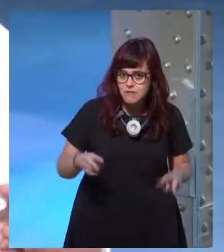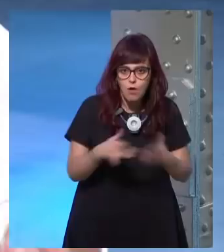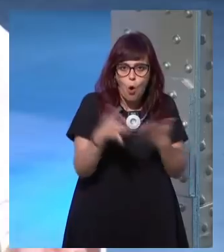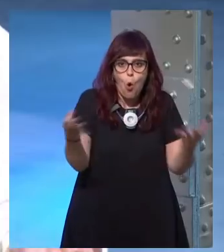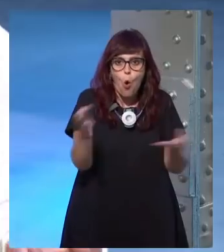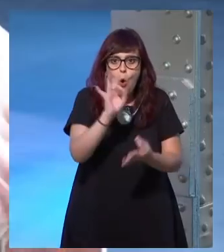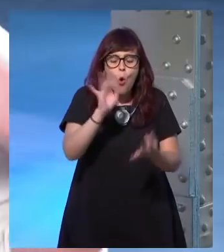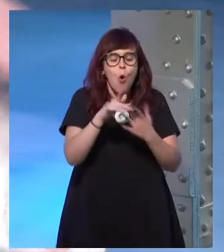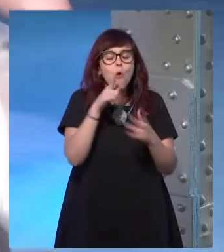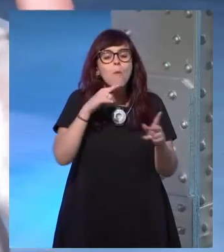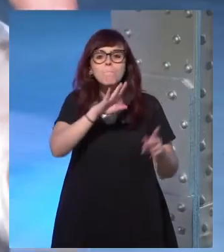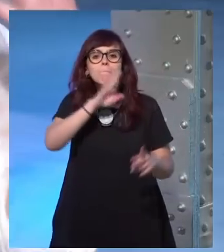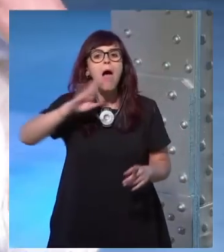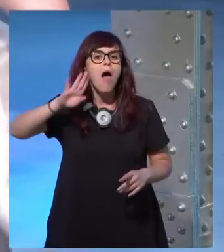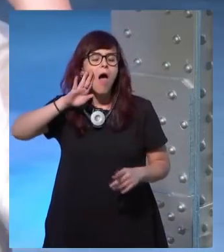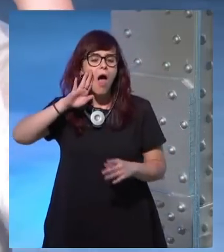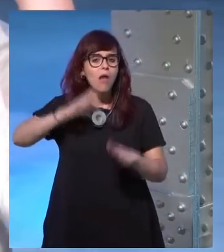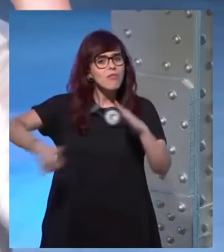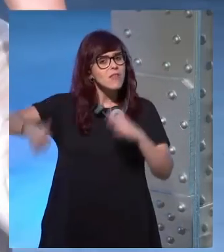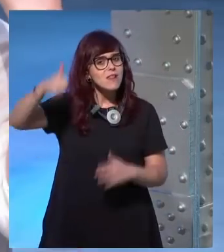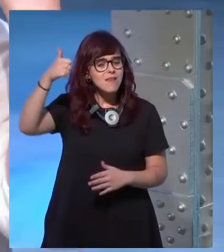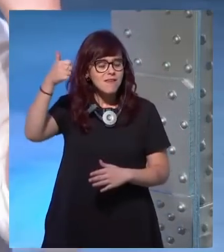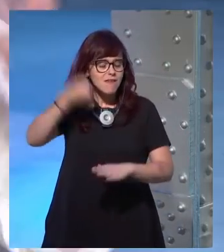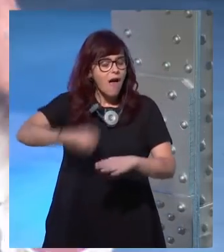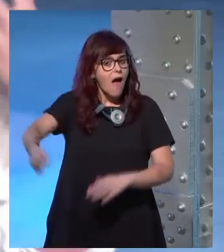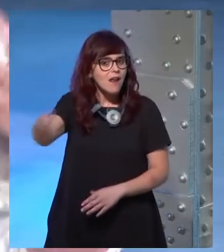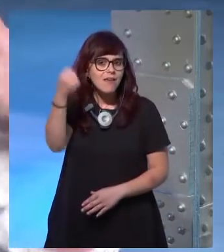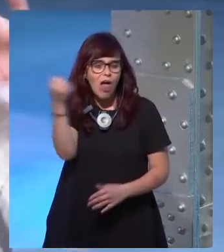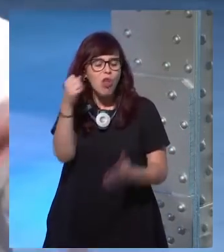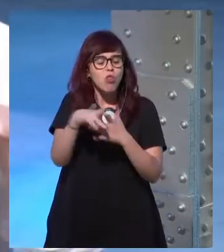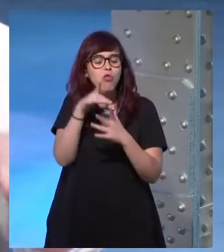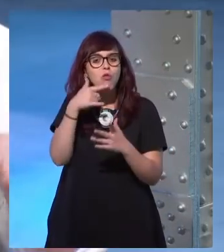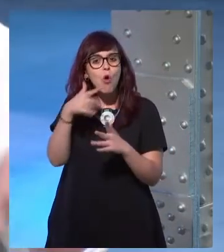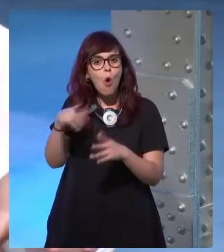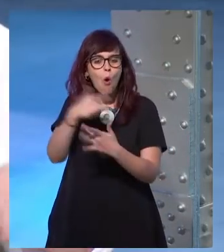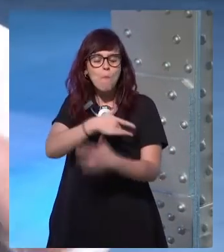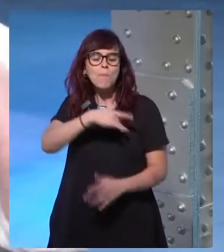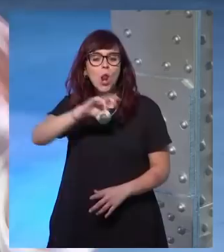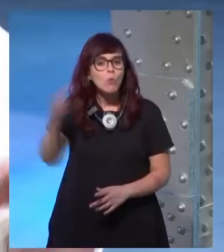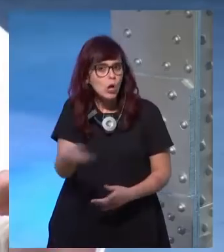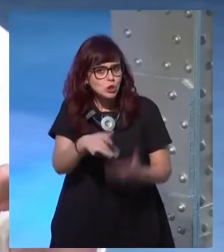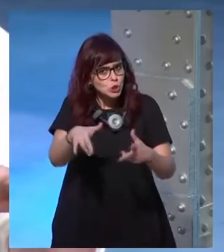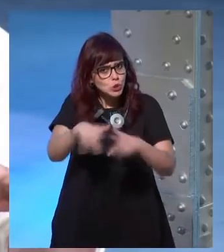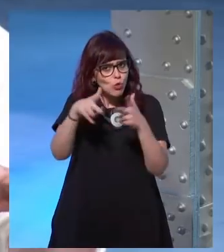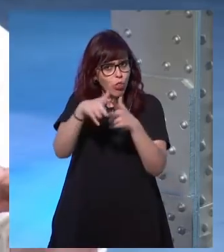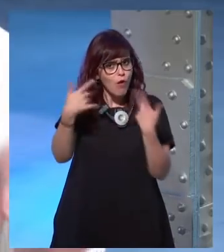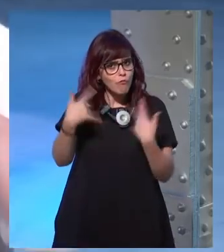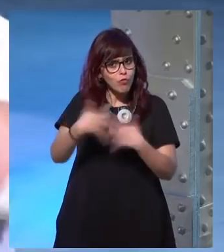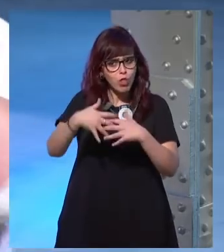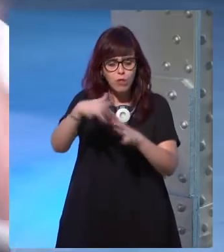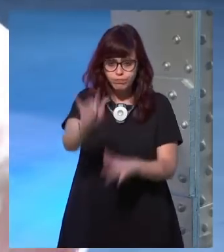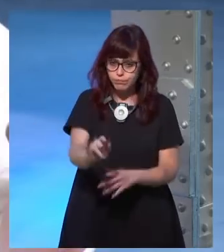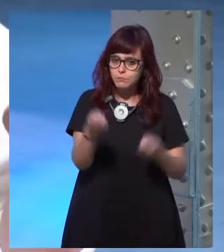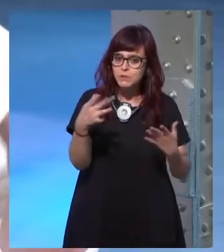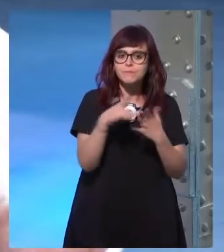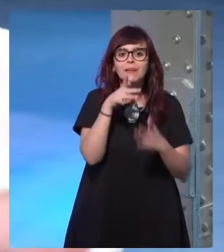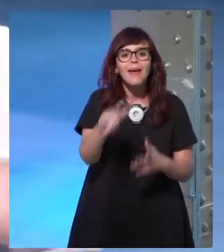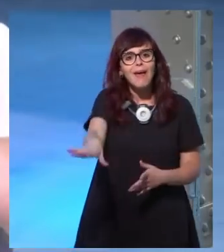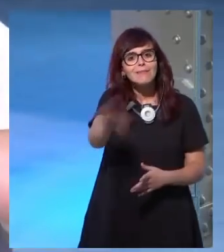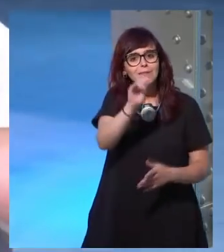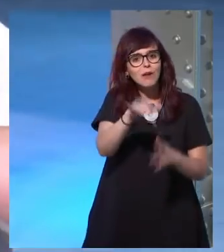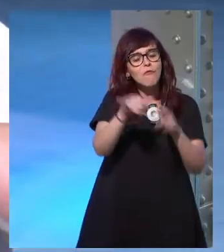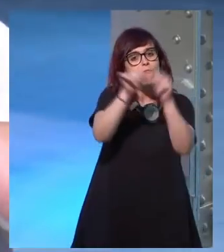different ways that we could live, to get people to understand that the ways we live now are all made up too. Like, this is all made up.